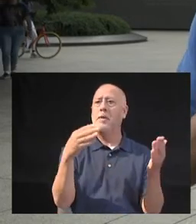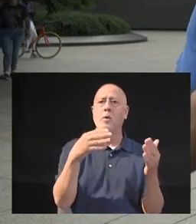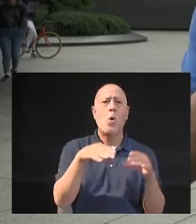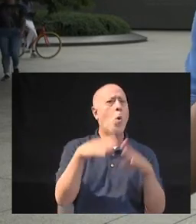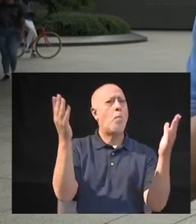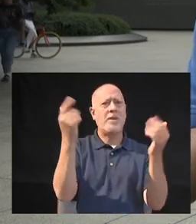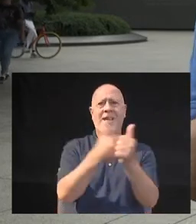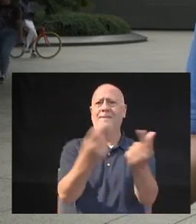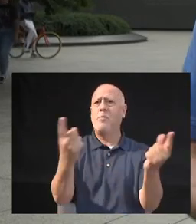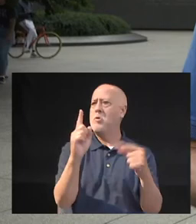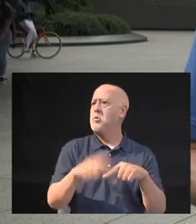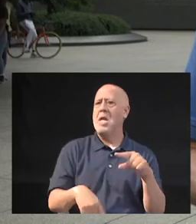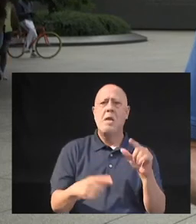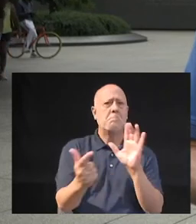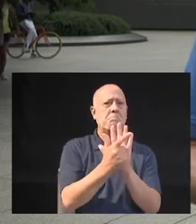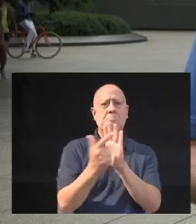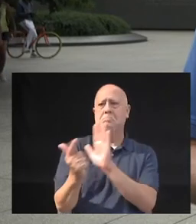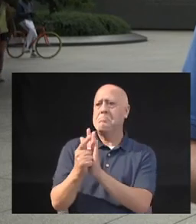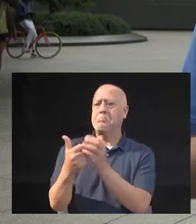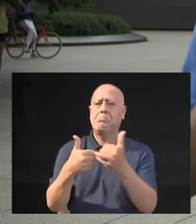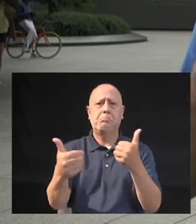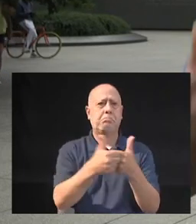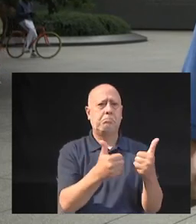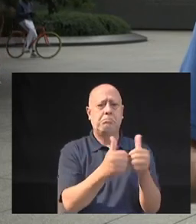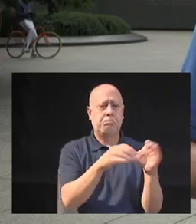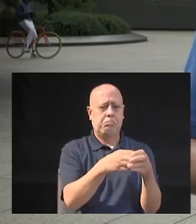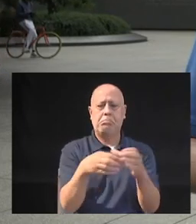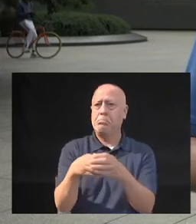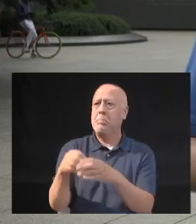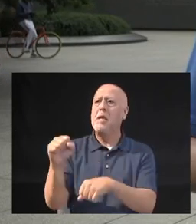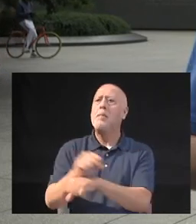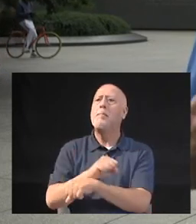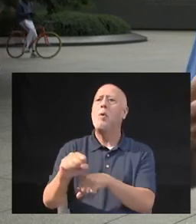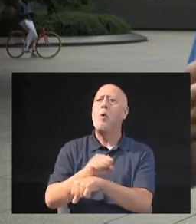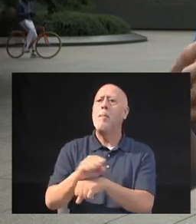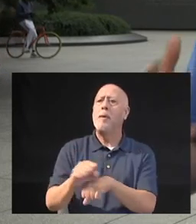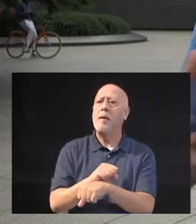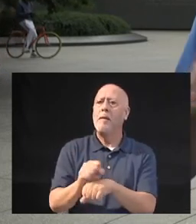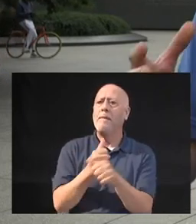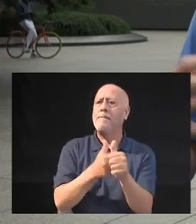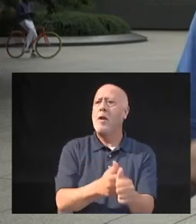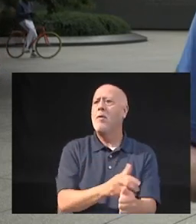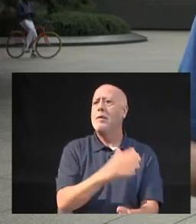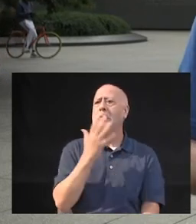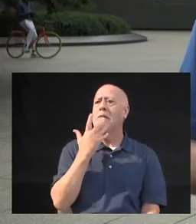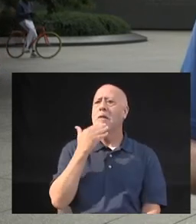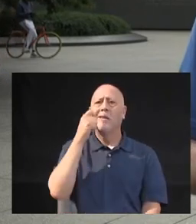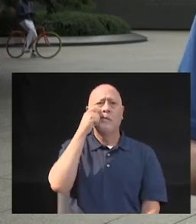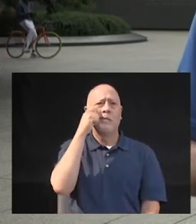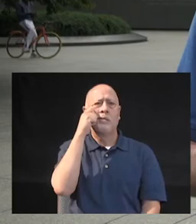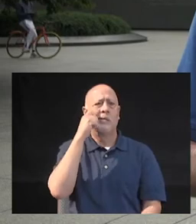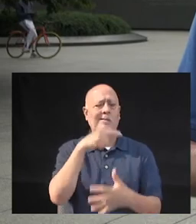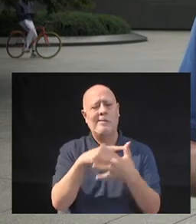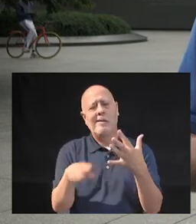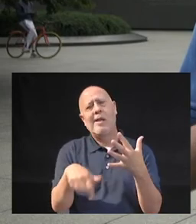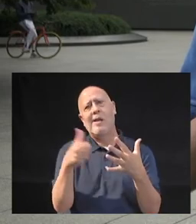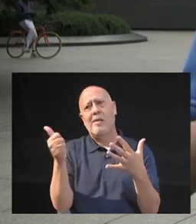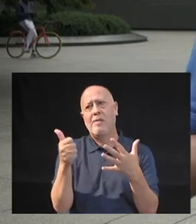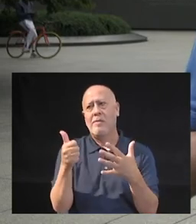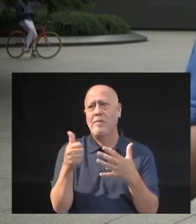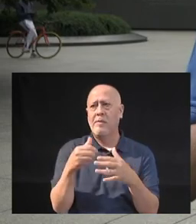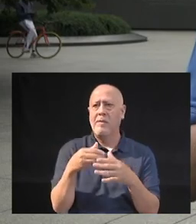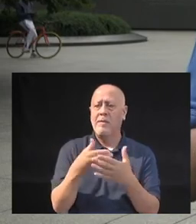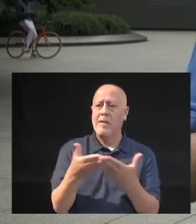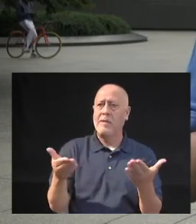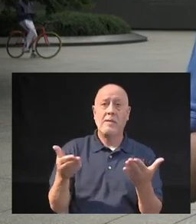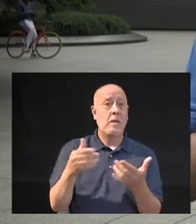everyone. It says that you can't discriminate in employment situations based on race and other factors. That would have